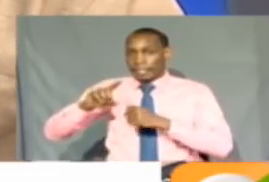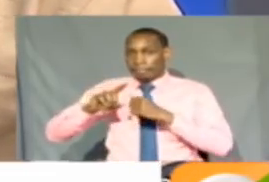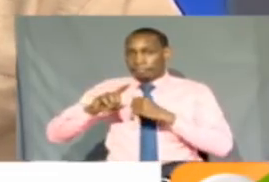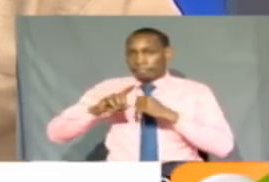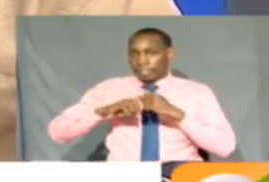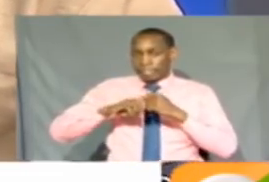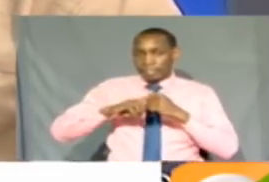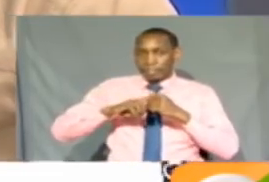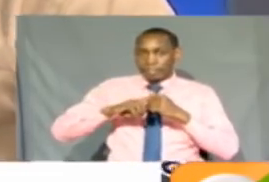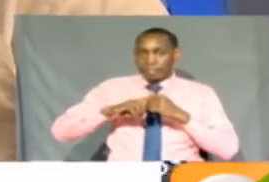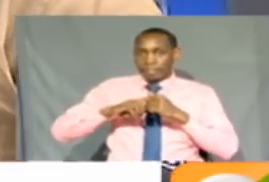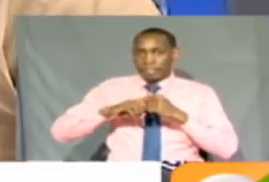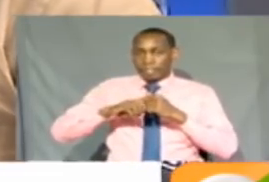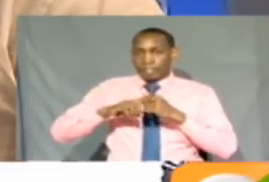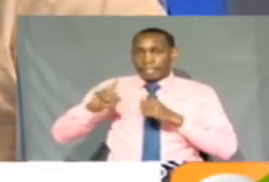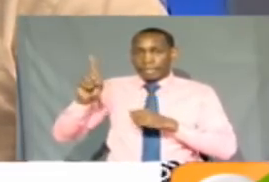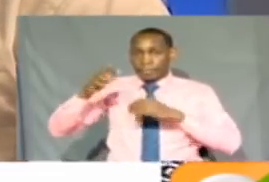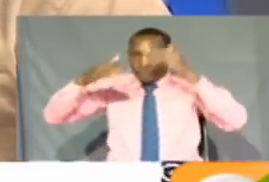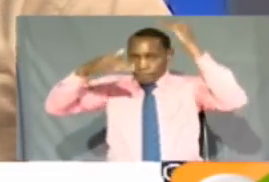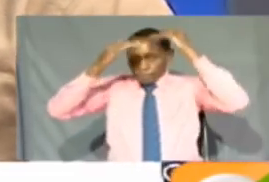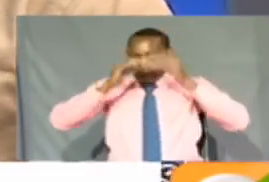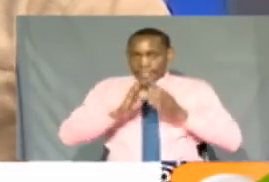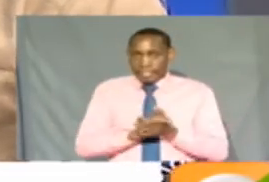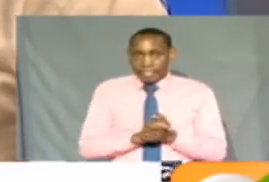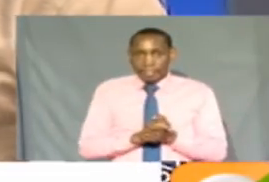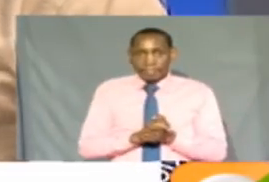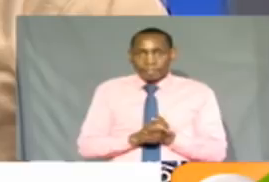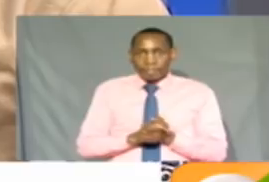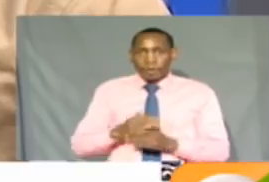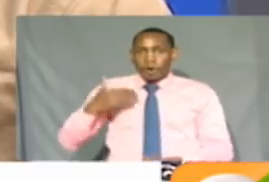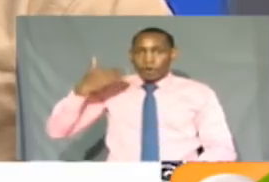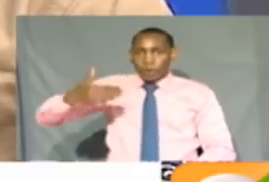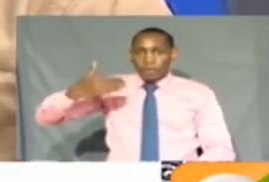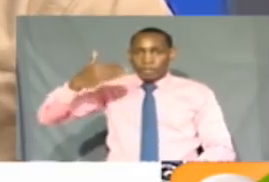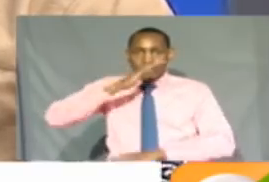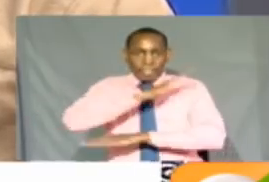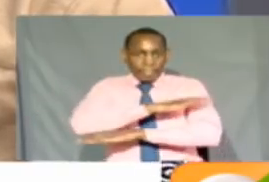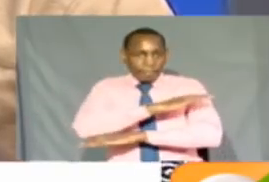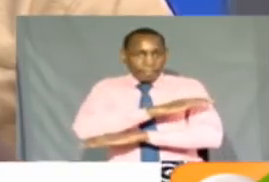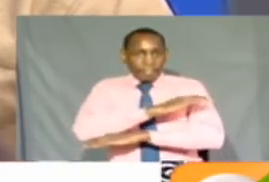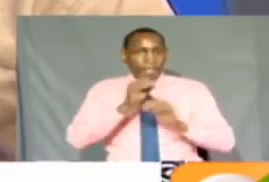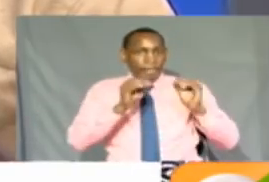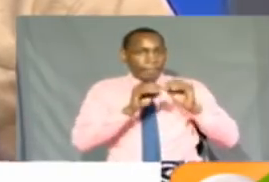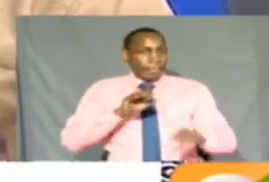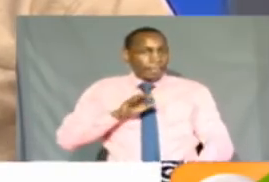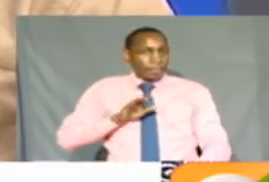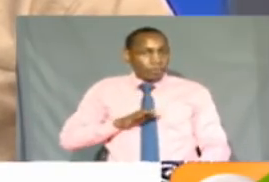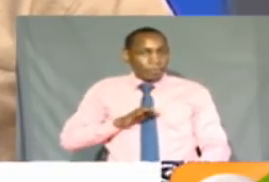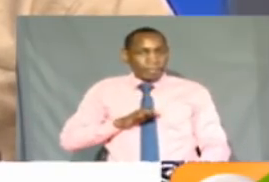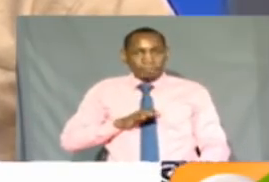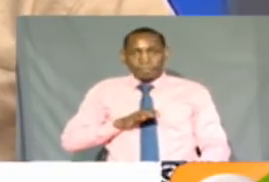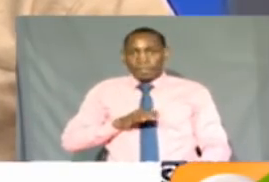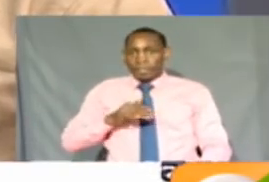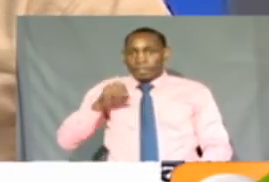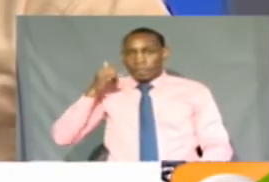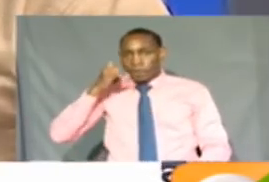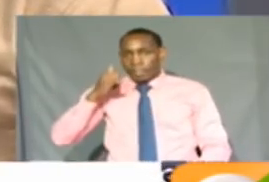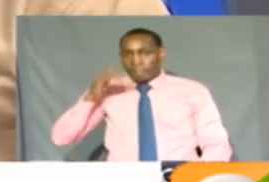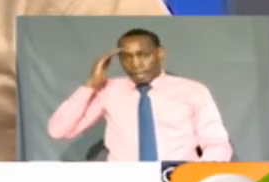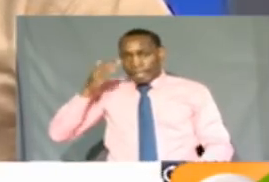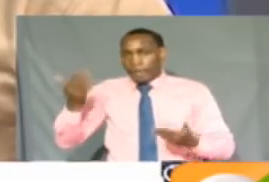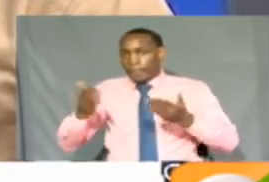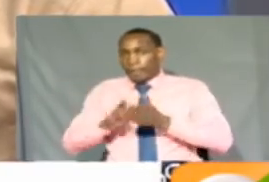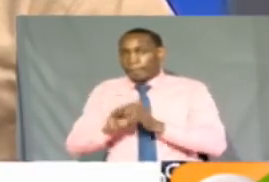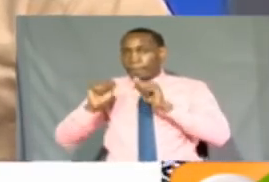to Nairobi University, and every evening you find a lady. Hi, where are you? Can you go for